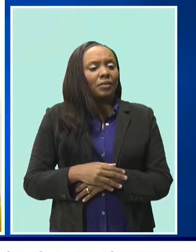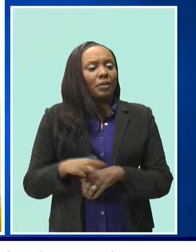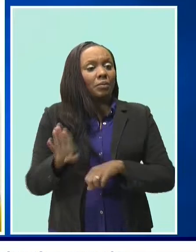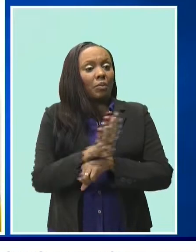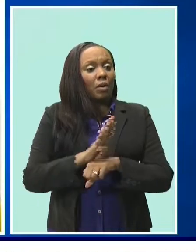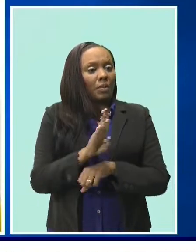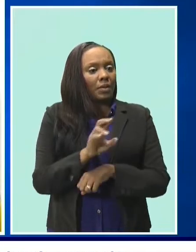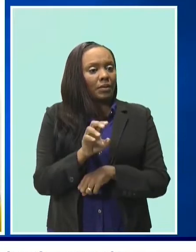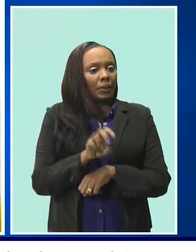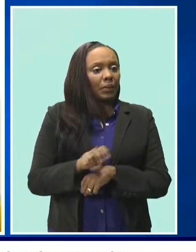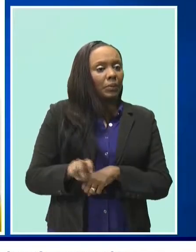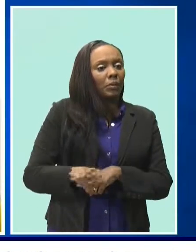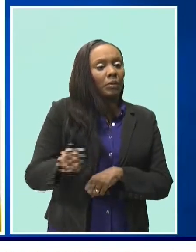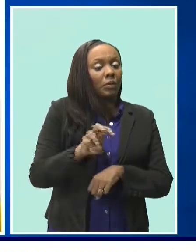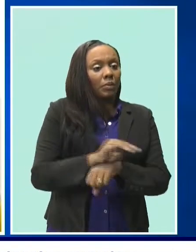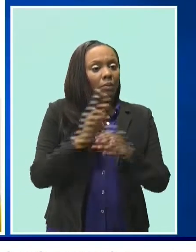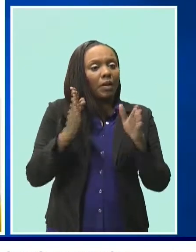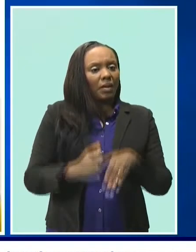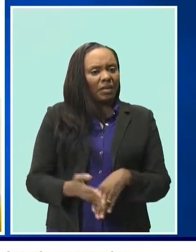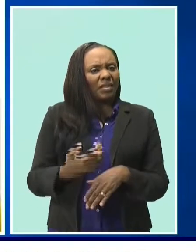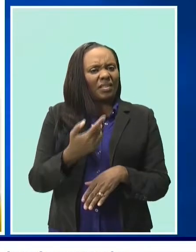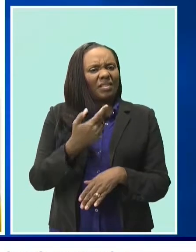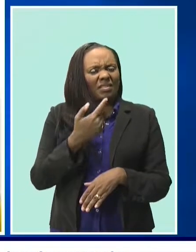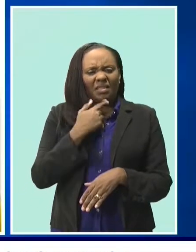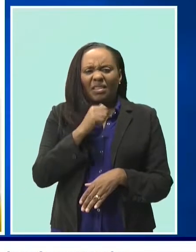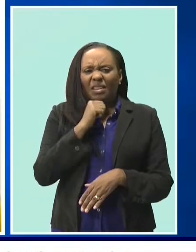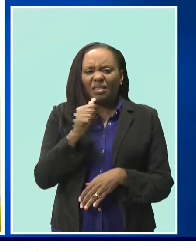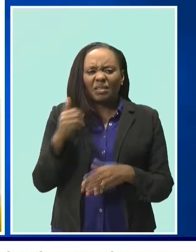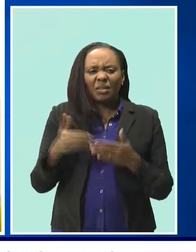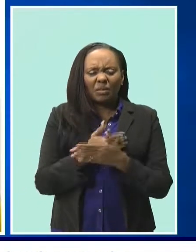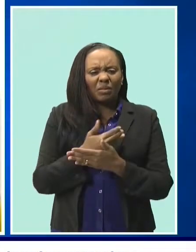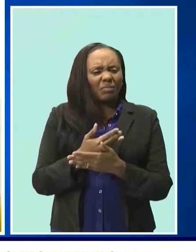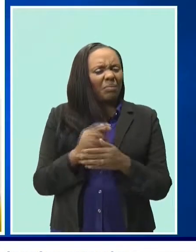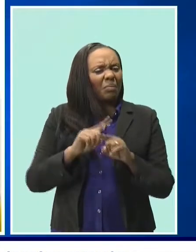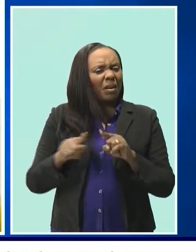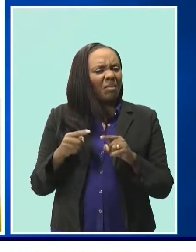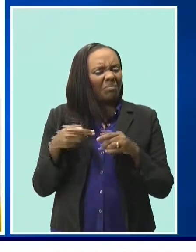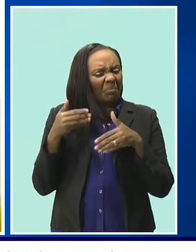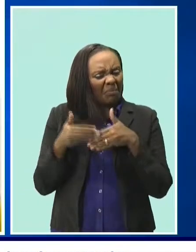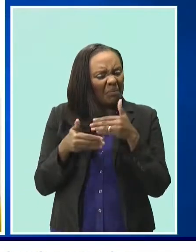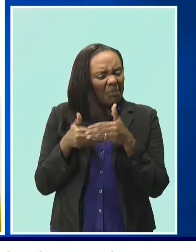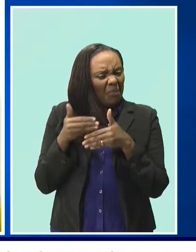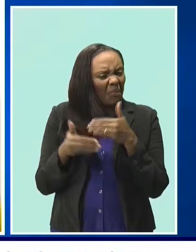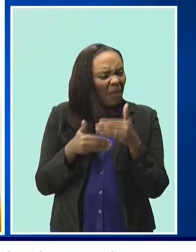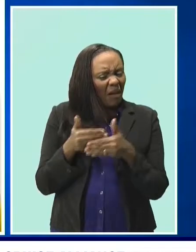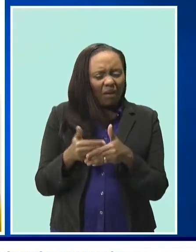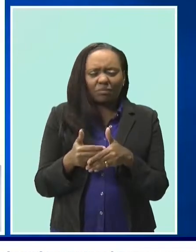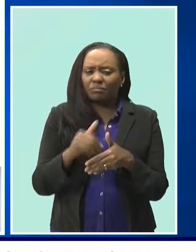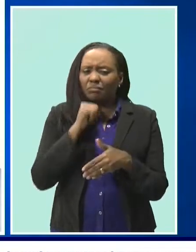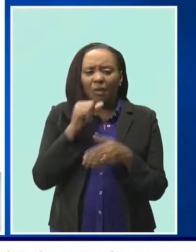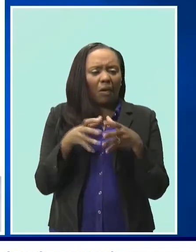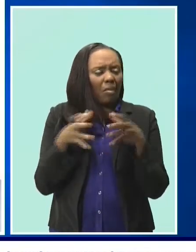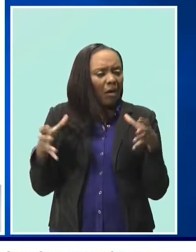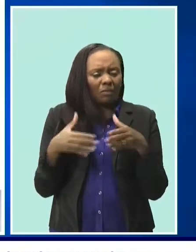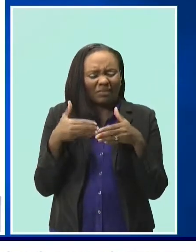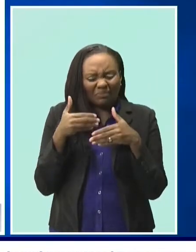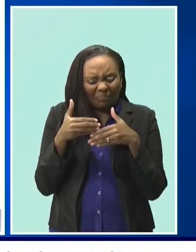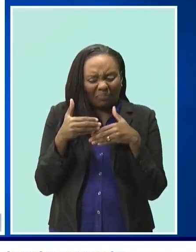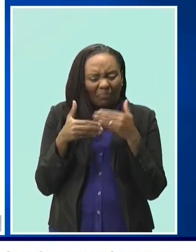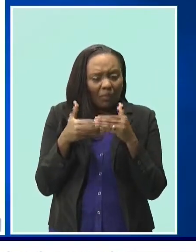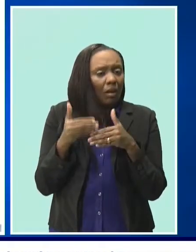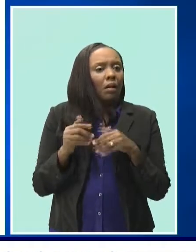and he admits there's been little progress towards achieving it over the years. However, Minister Simmons believes an